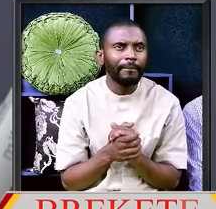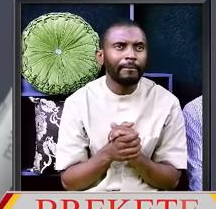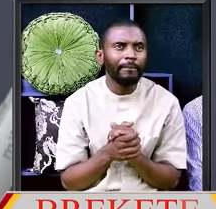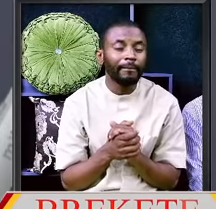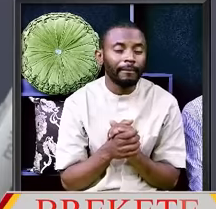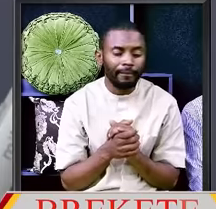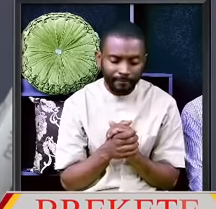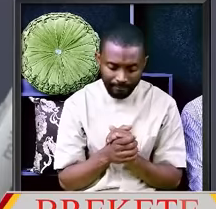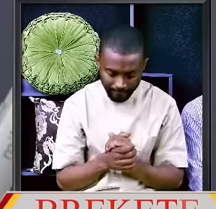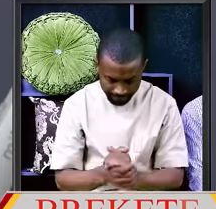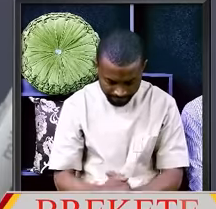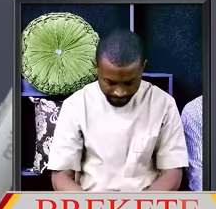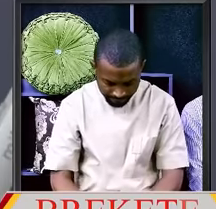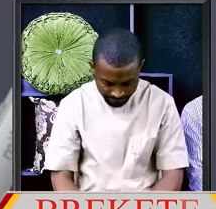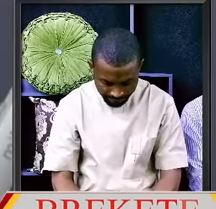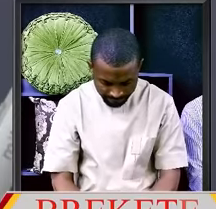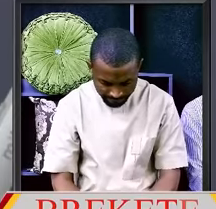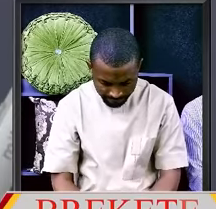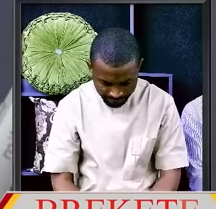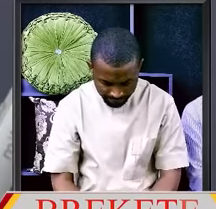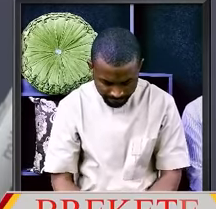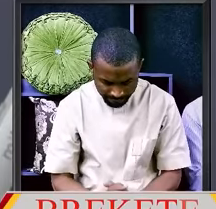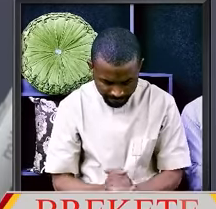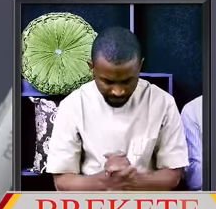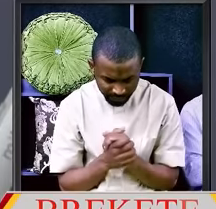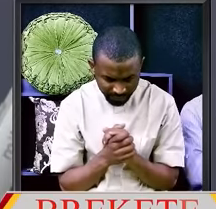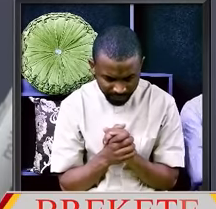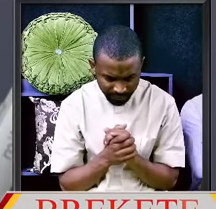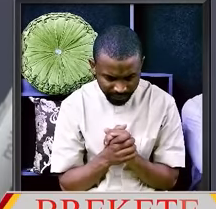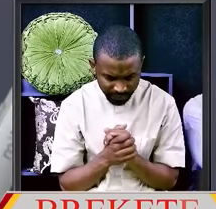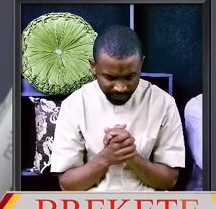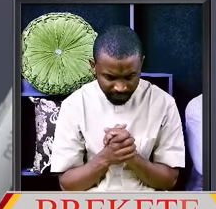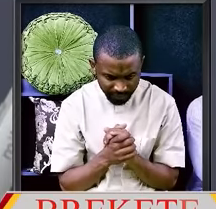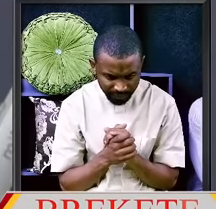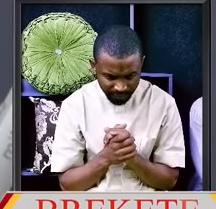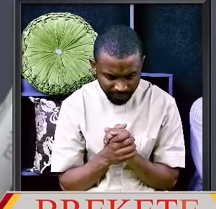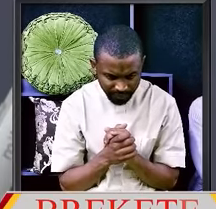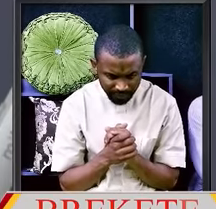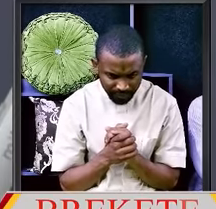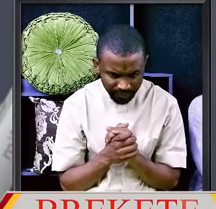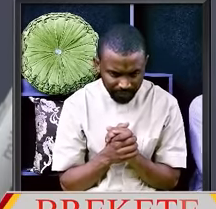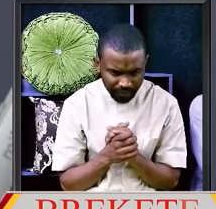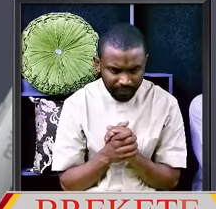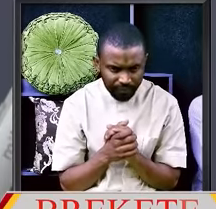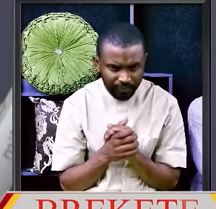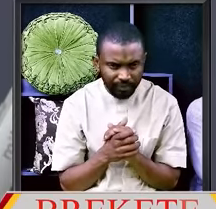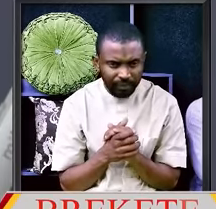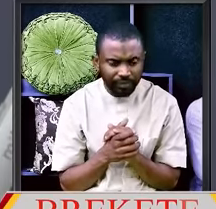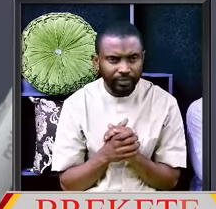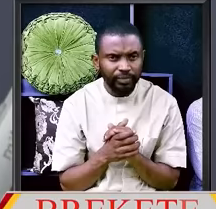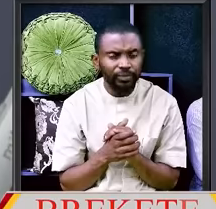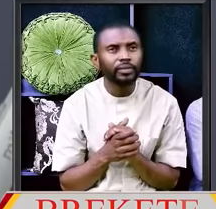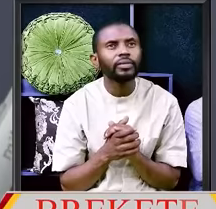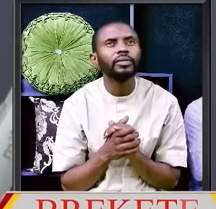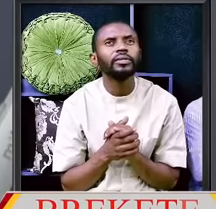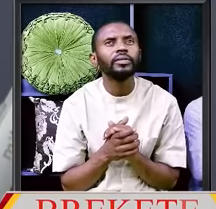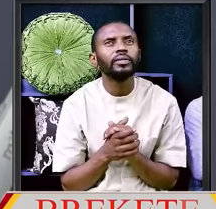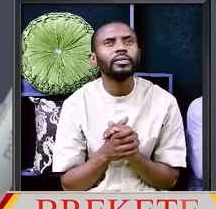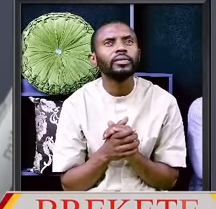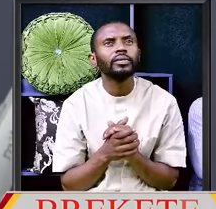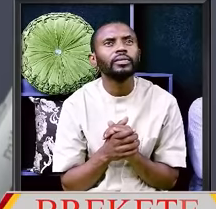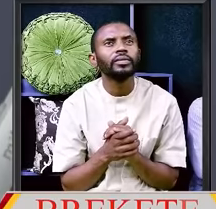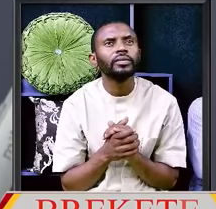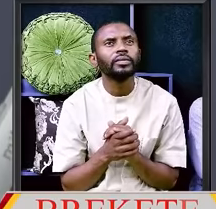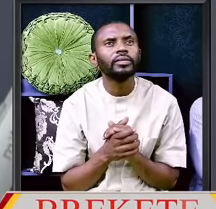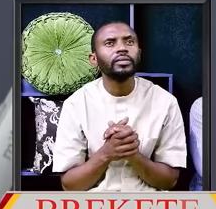what sense does she have? What experience does she have? All the experience she has all her life was that she was being